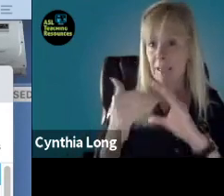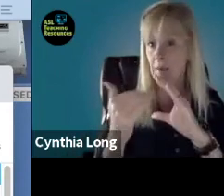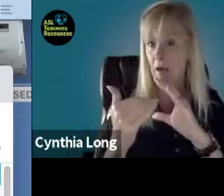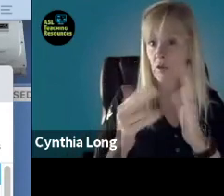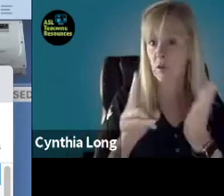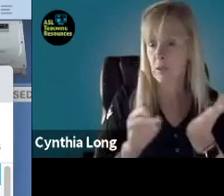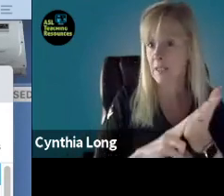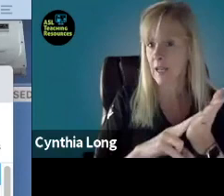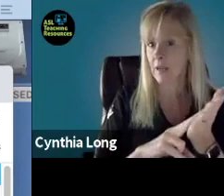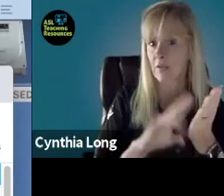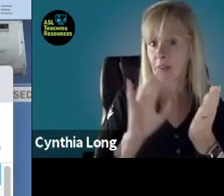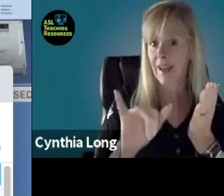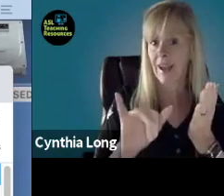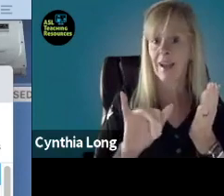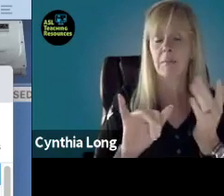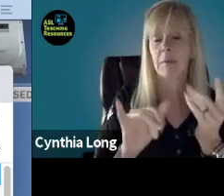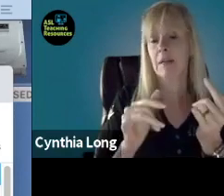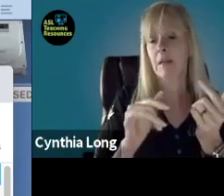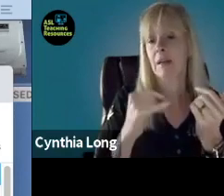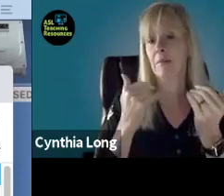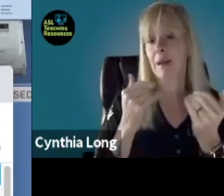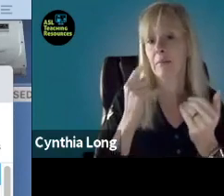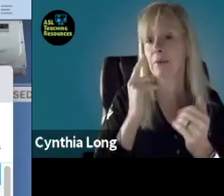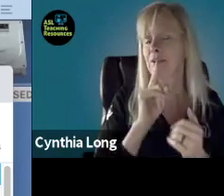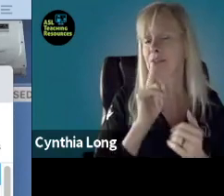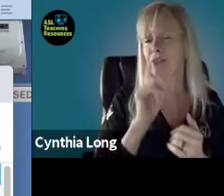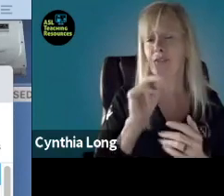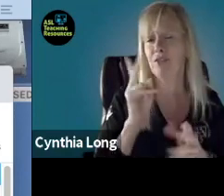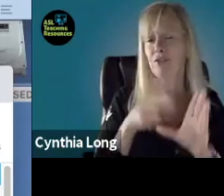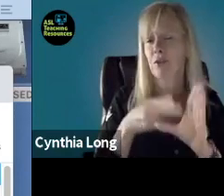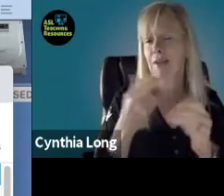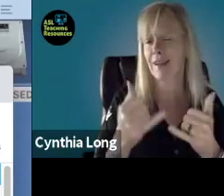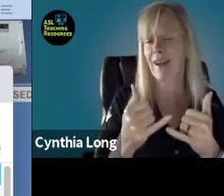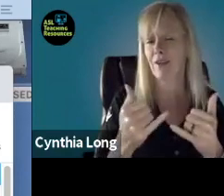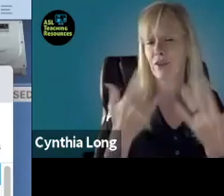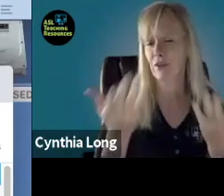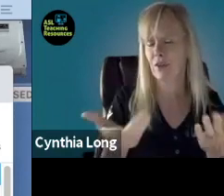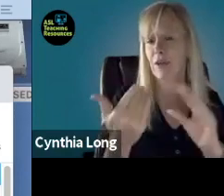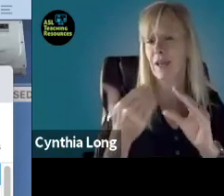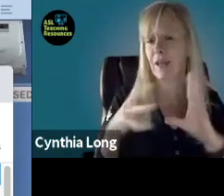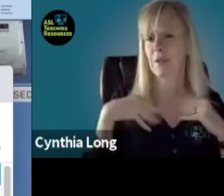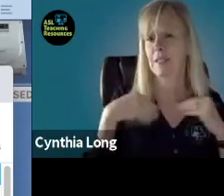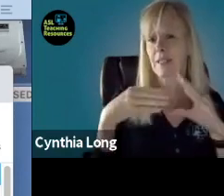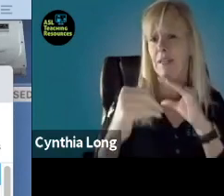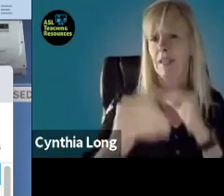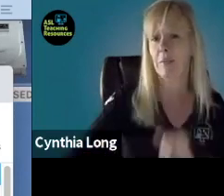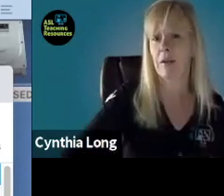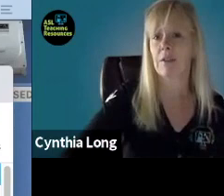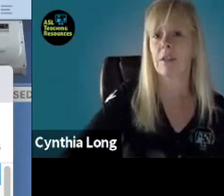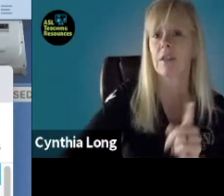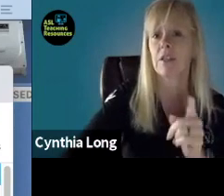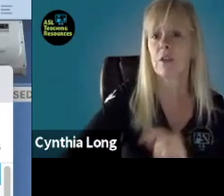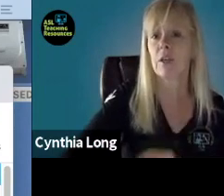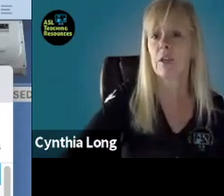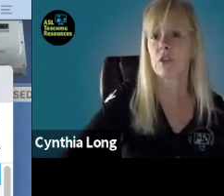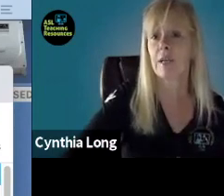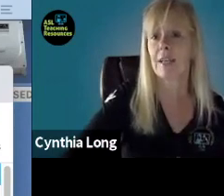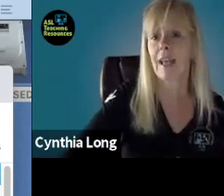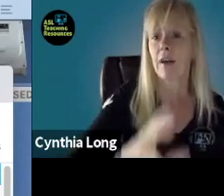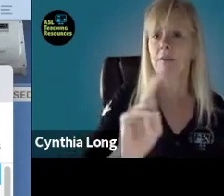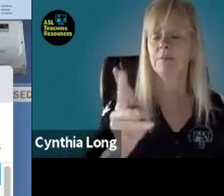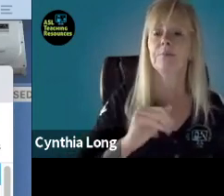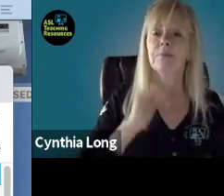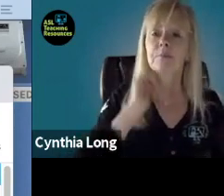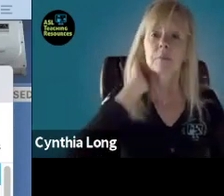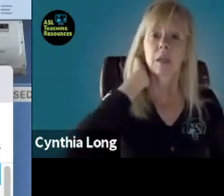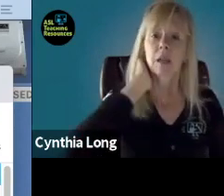the email, you can sign up for that, but I'm pretty sure if you join now, you're going to go ahead and receive the emails. So here's join